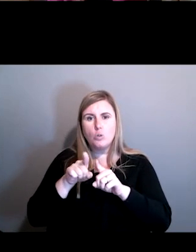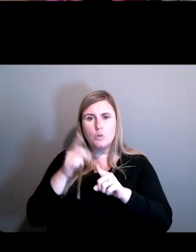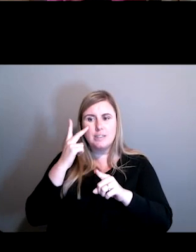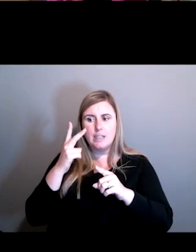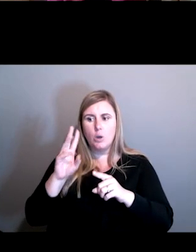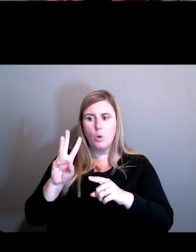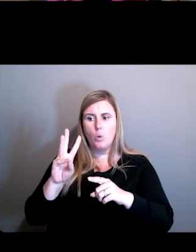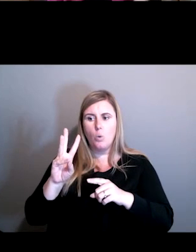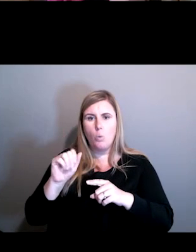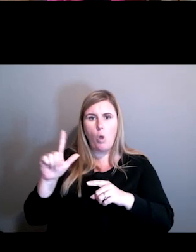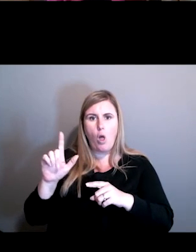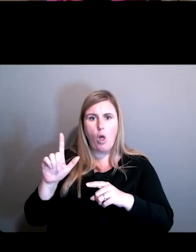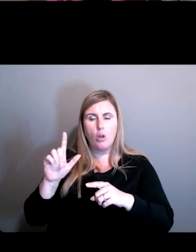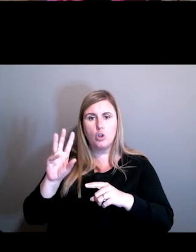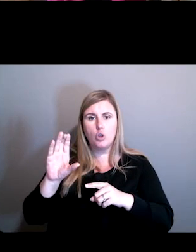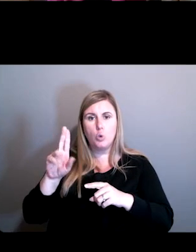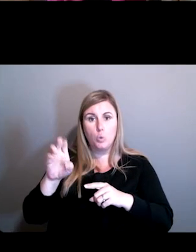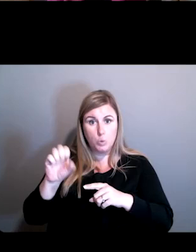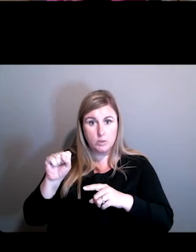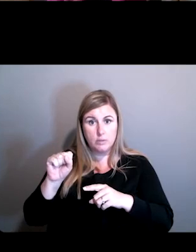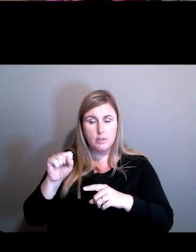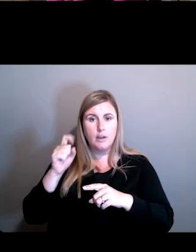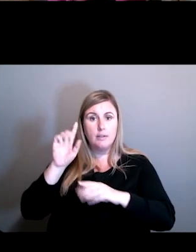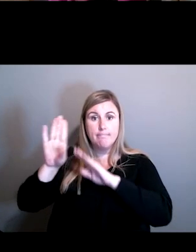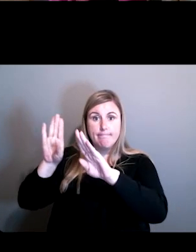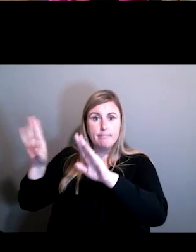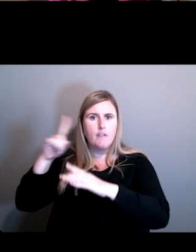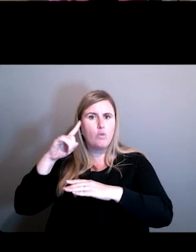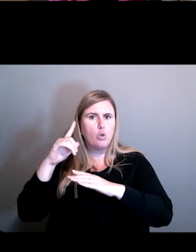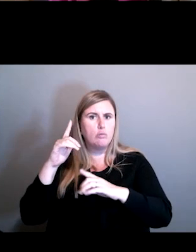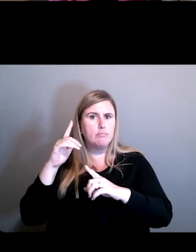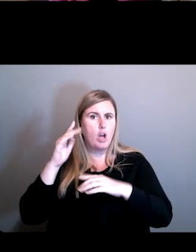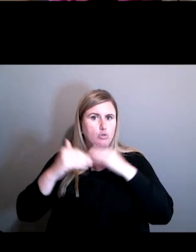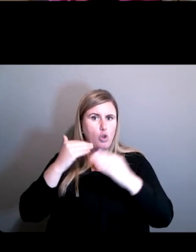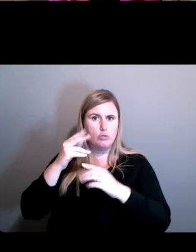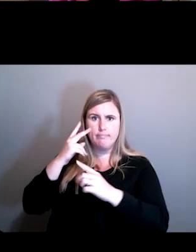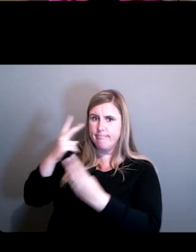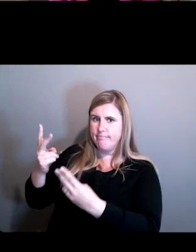wall cues on the board. These wall cues are for the adults in the classroom to utilize.